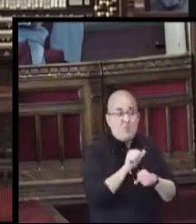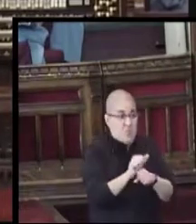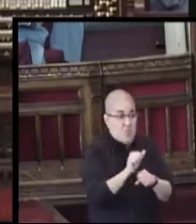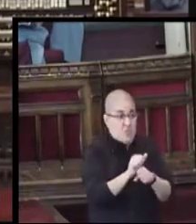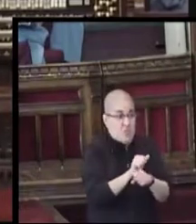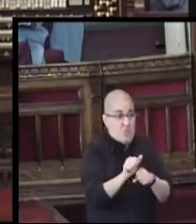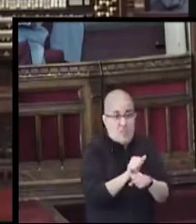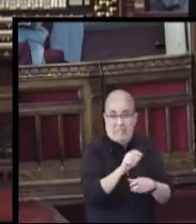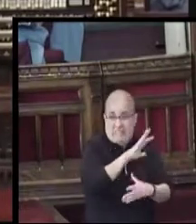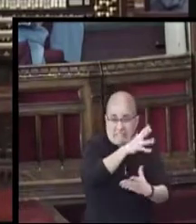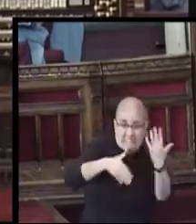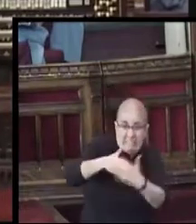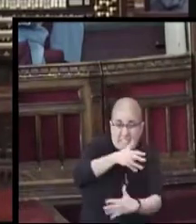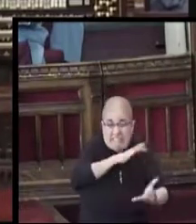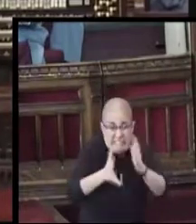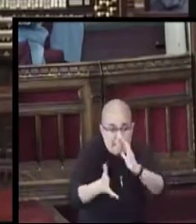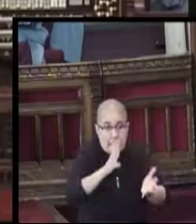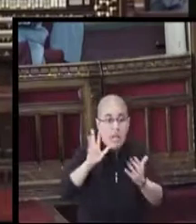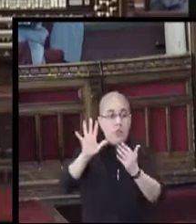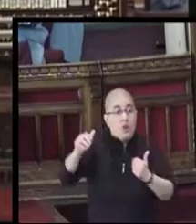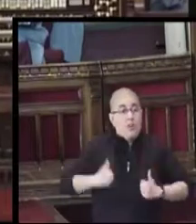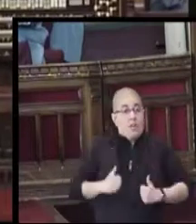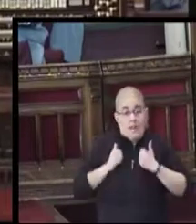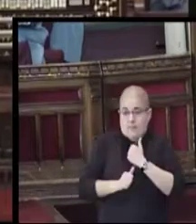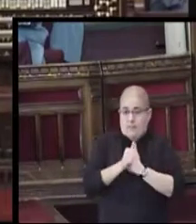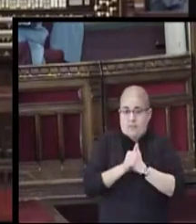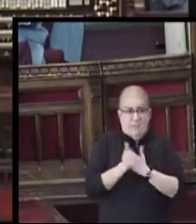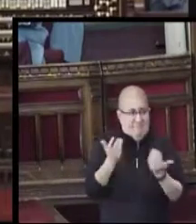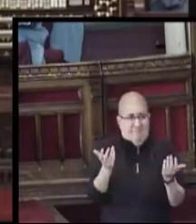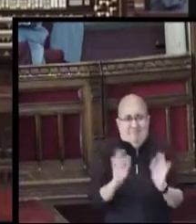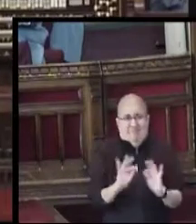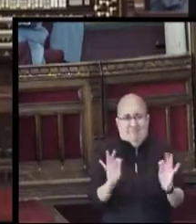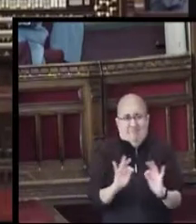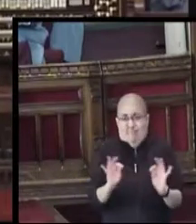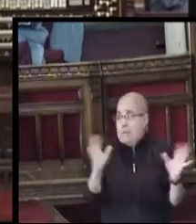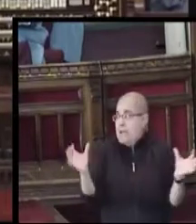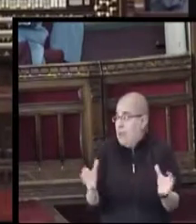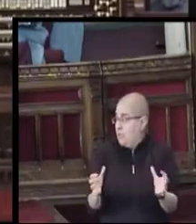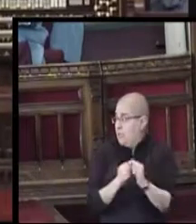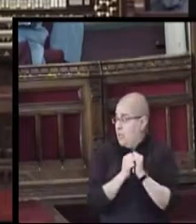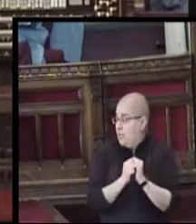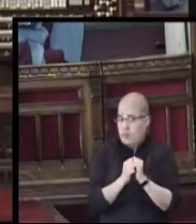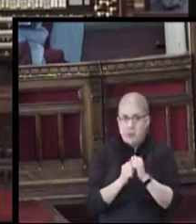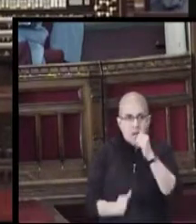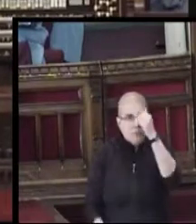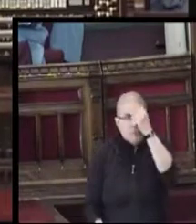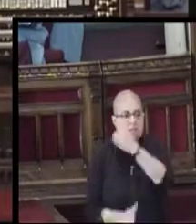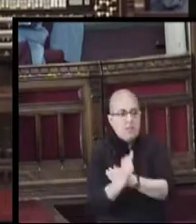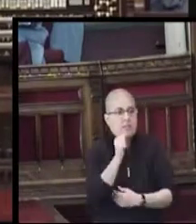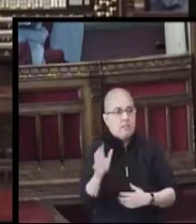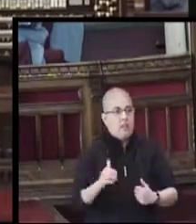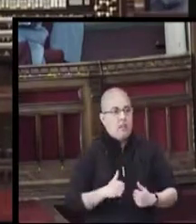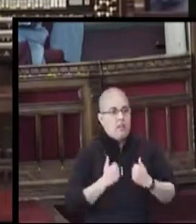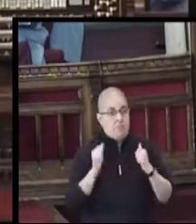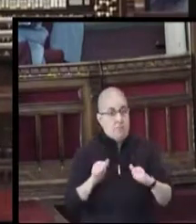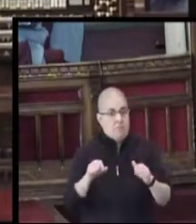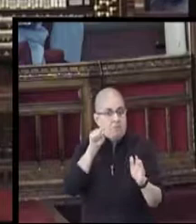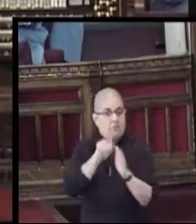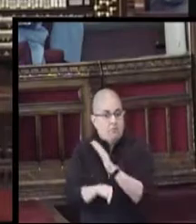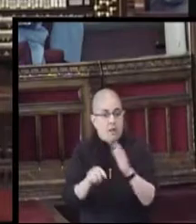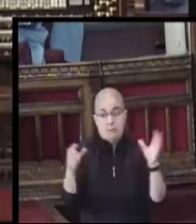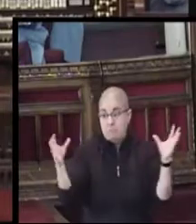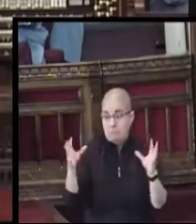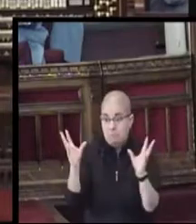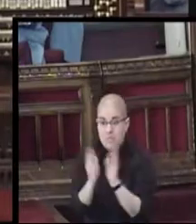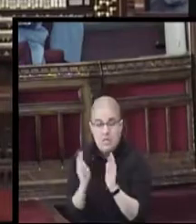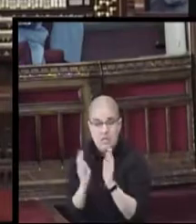countries, whose lives are at risk simply by gathering together. And I'm meeting with them to